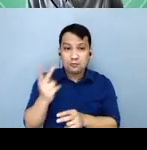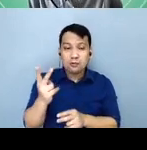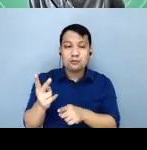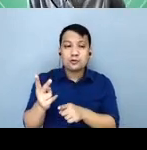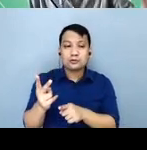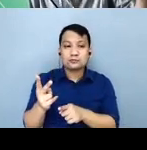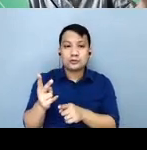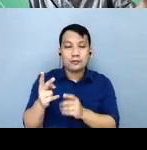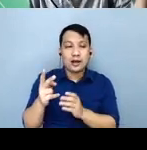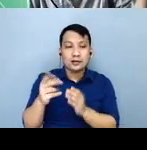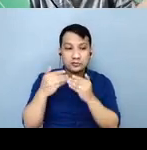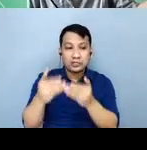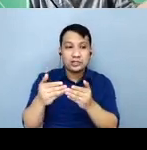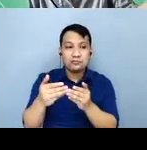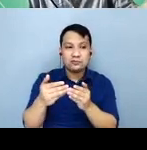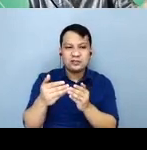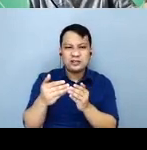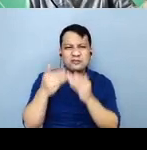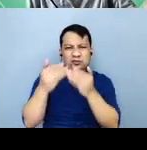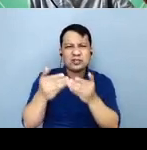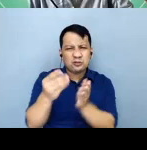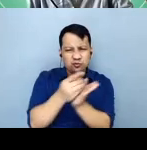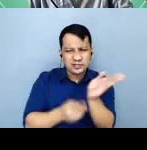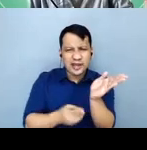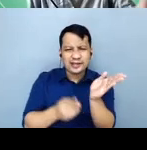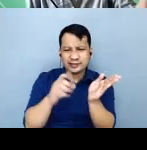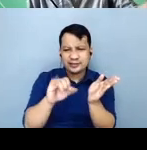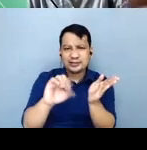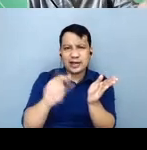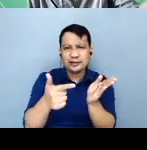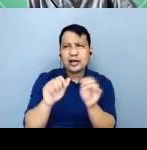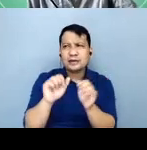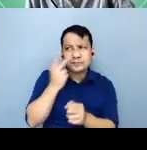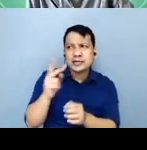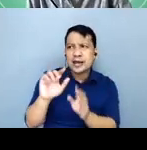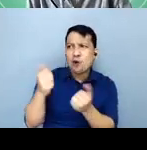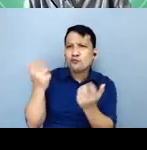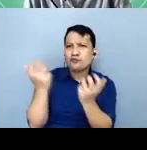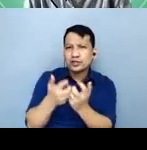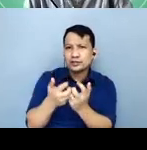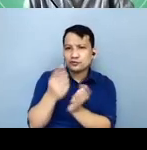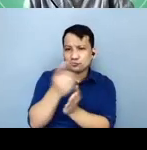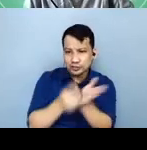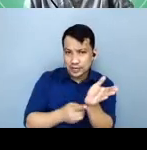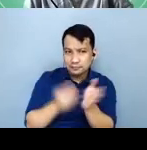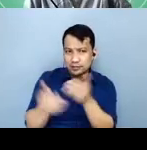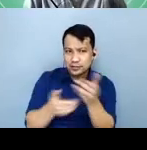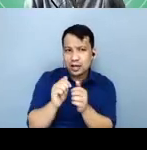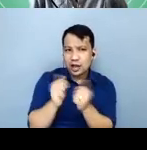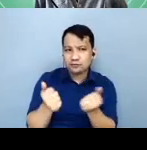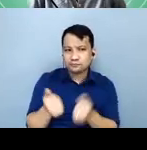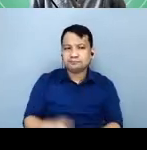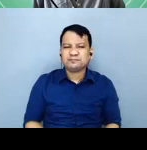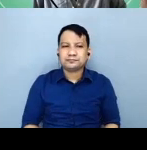sustainable design and see how it fits in terms of how it affects the design process.